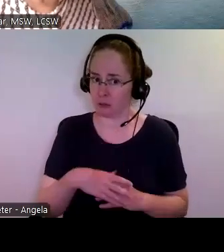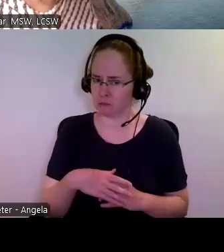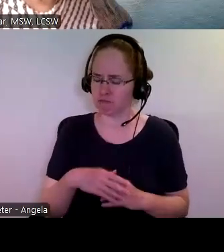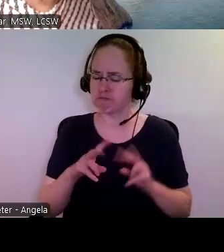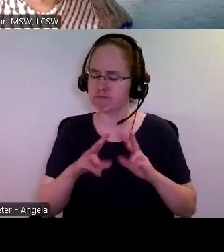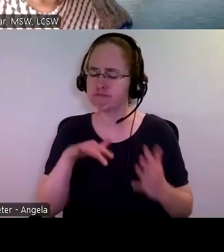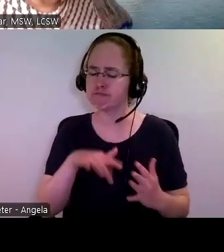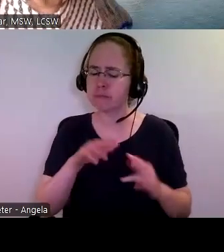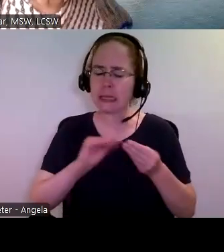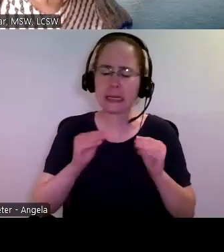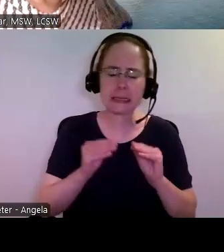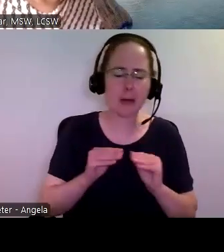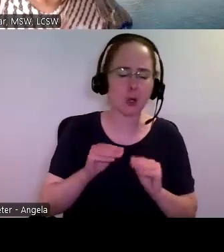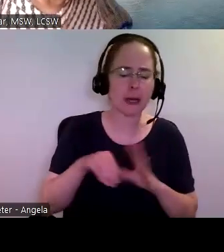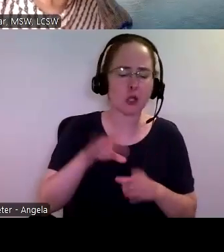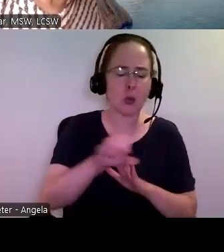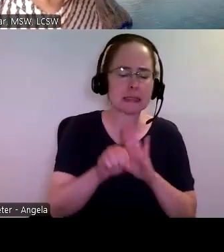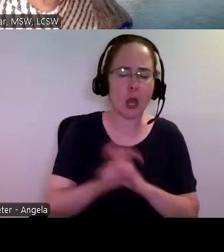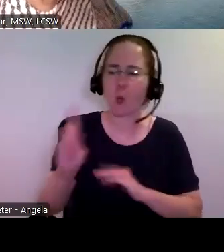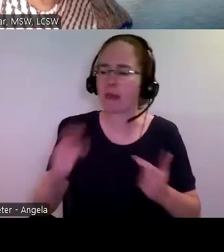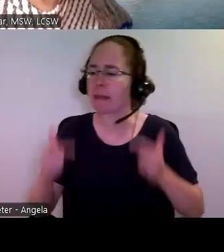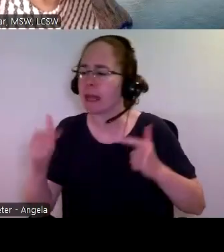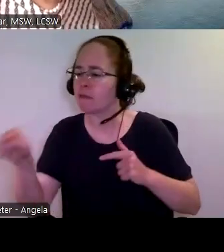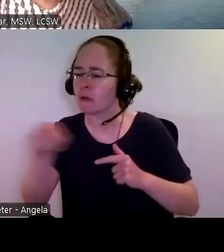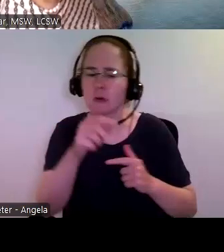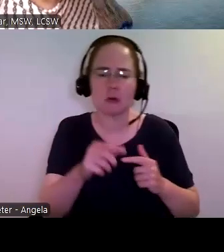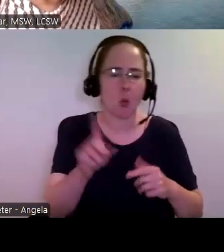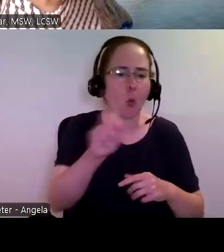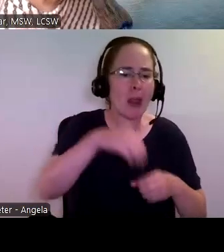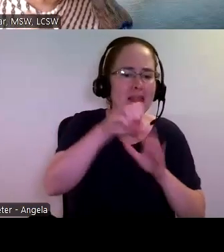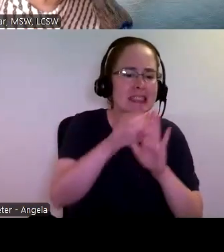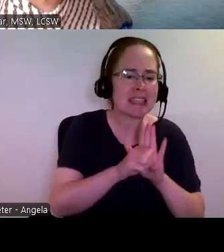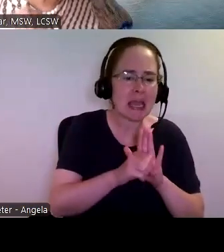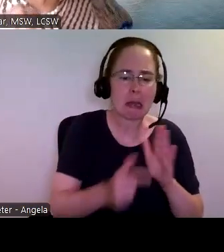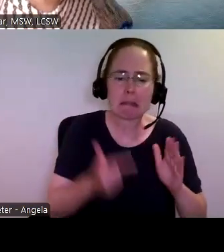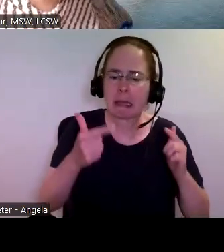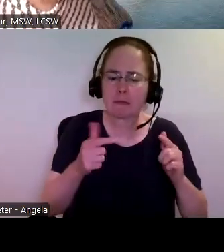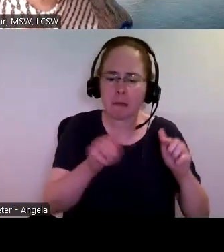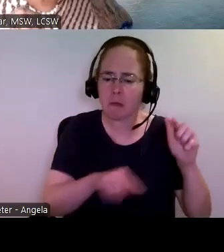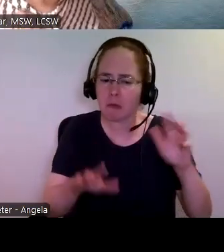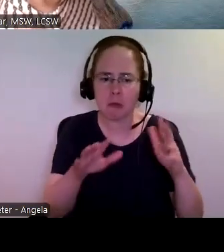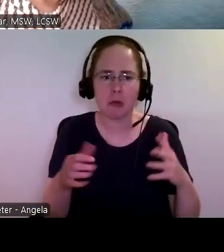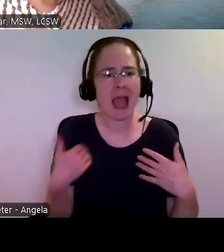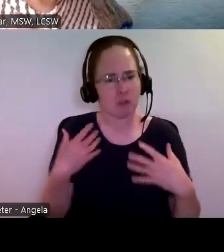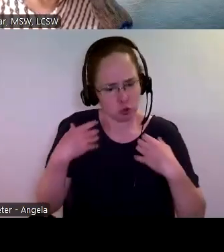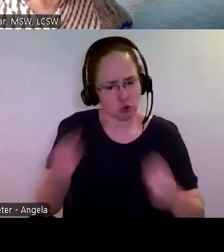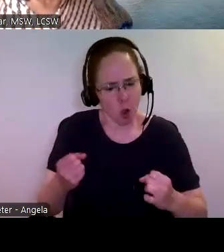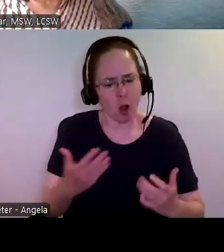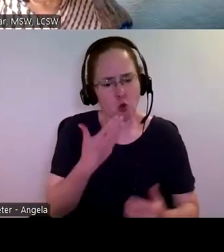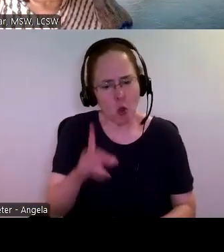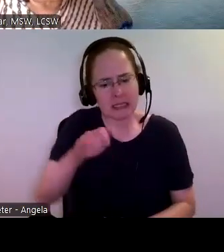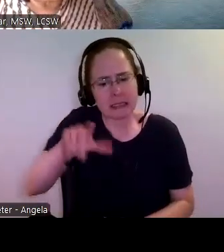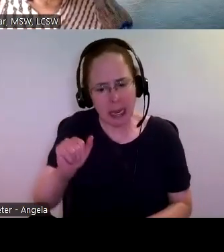number of older adults, where they live, which part of the state. So have really strong, good